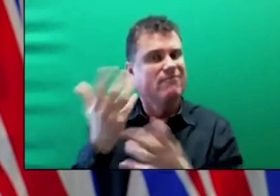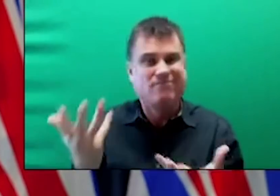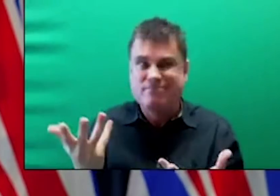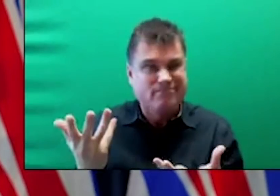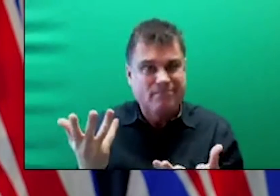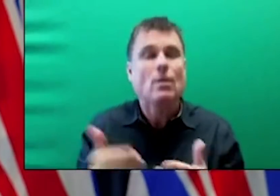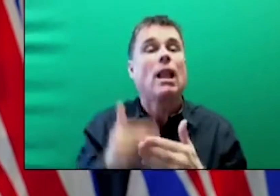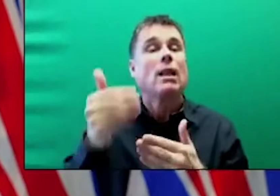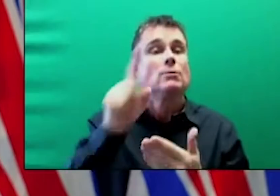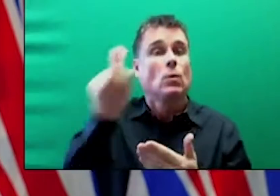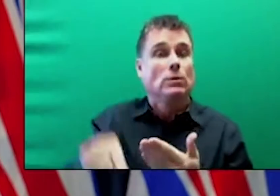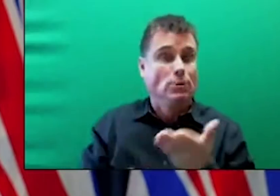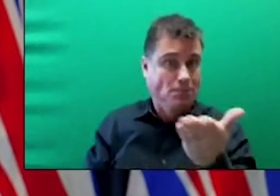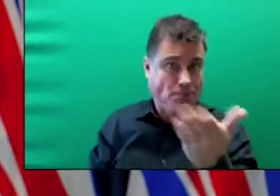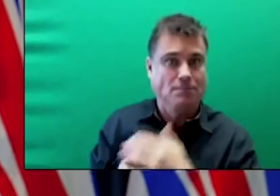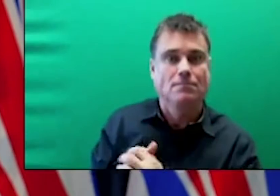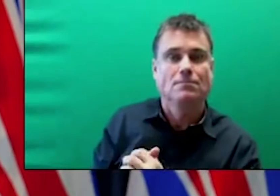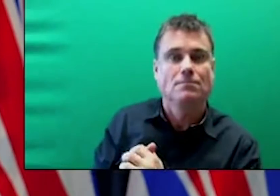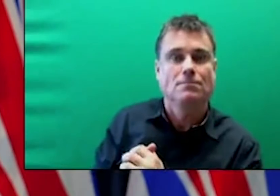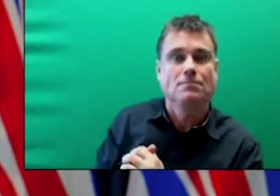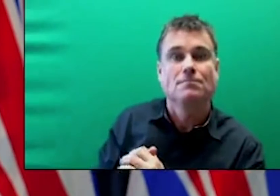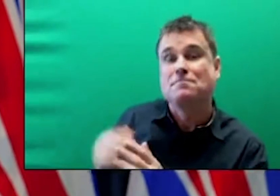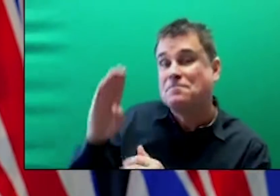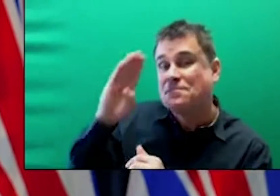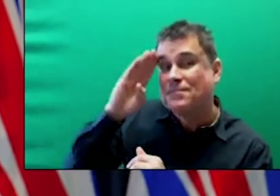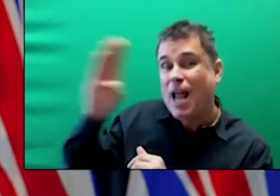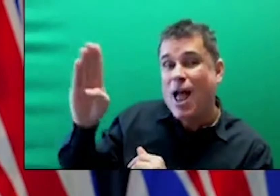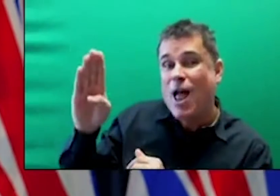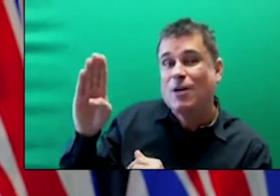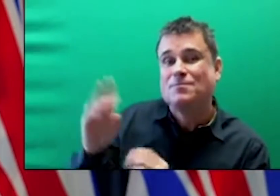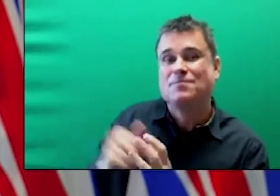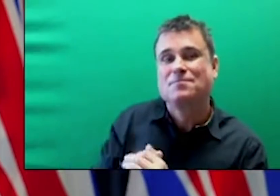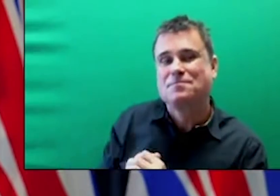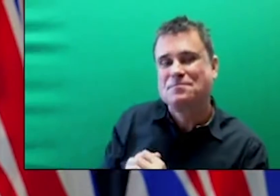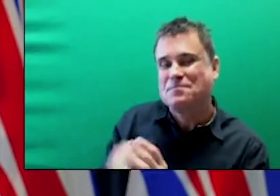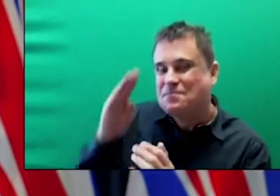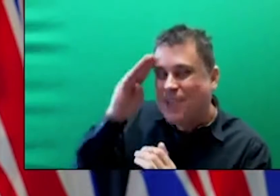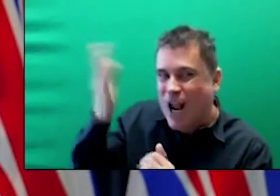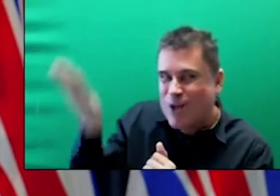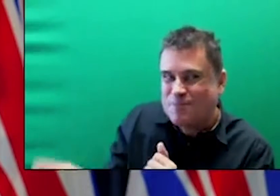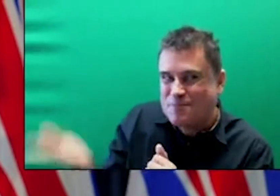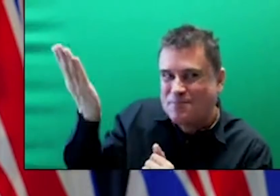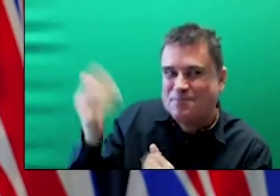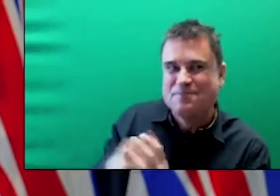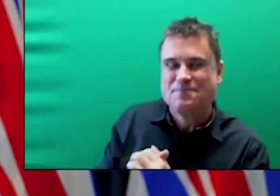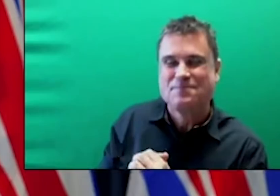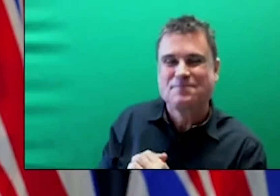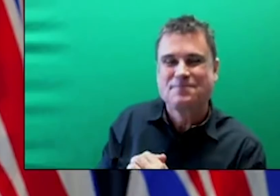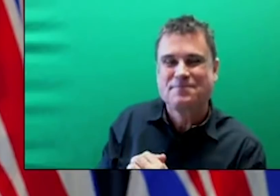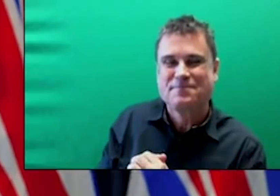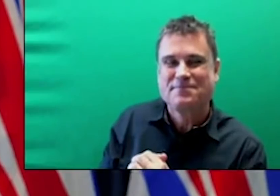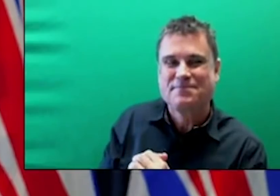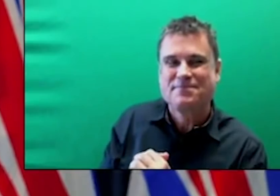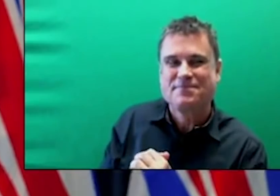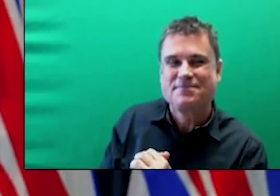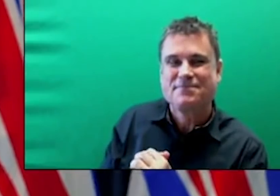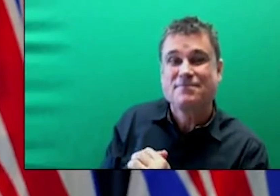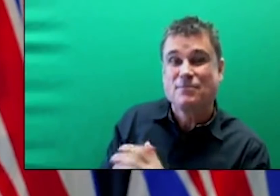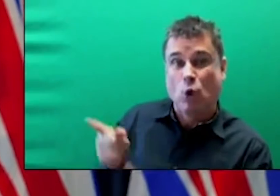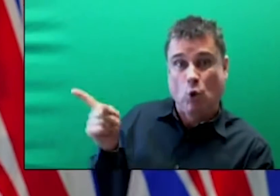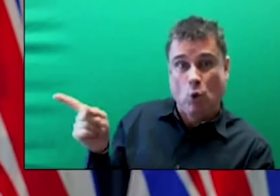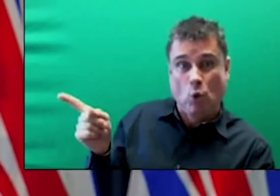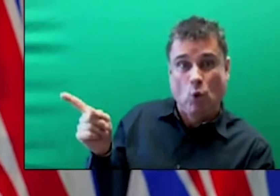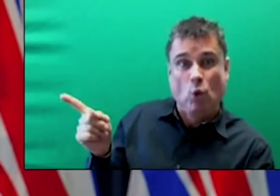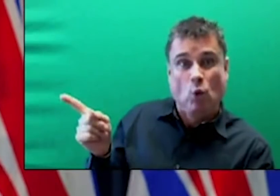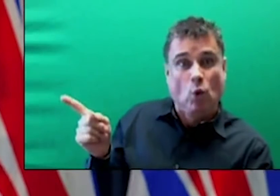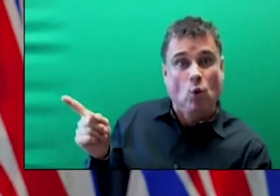advice public health will give to government, and she'll continue to do that. There was not, last week, there was not evidence